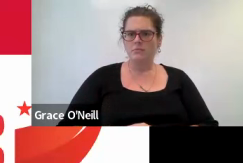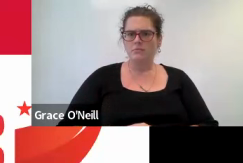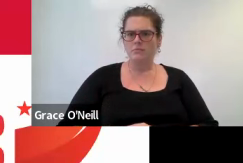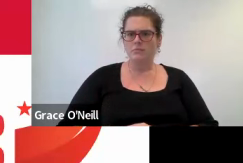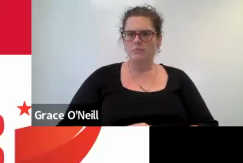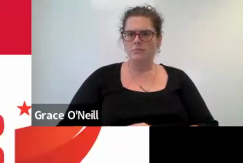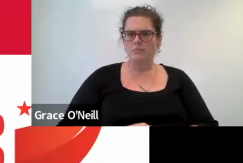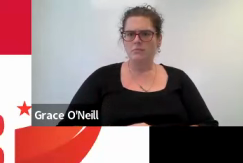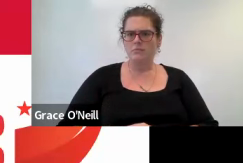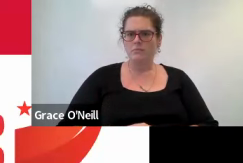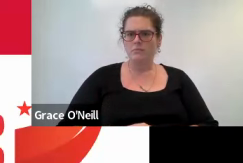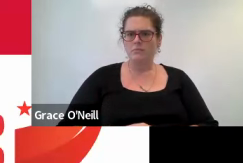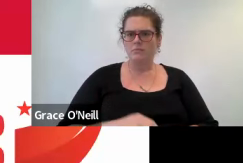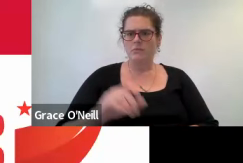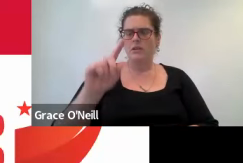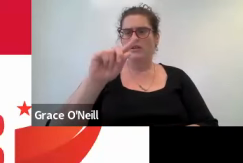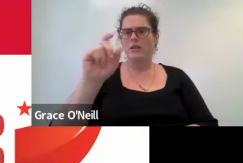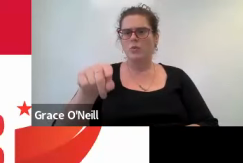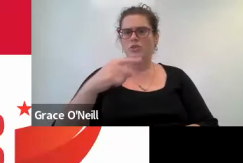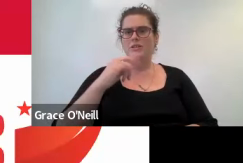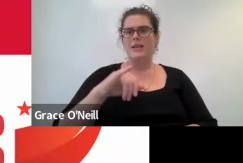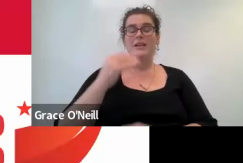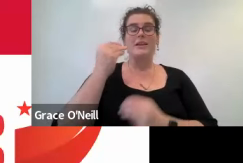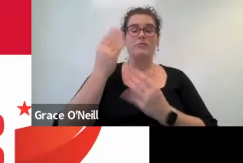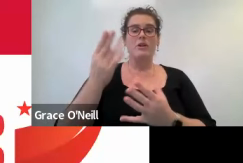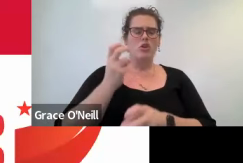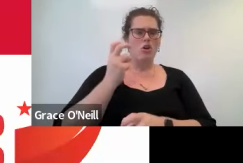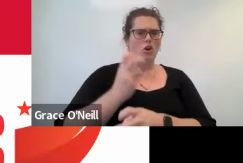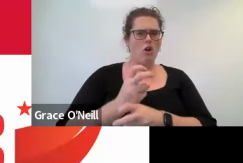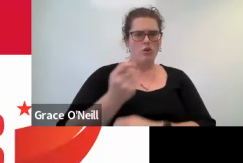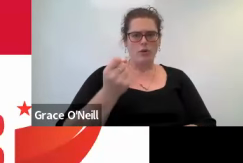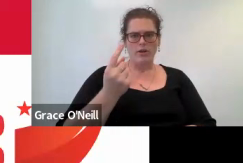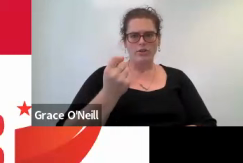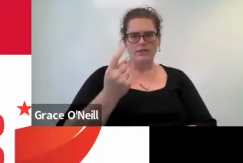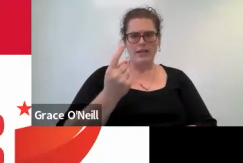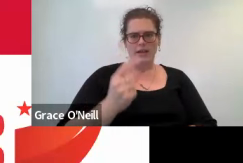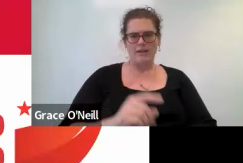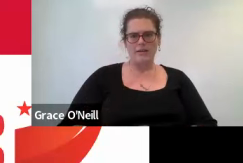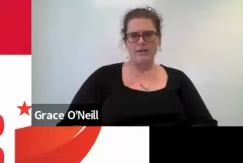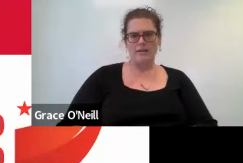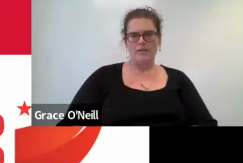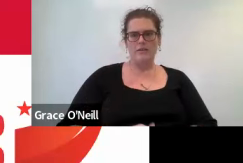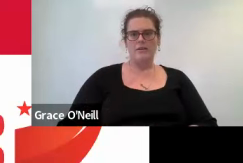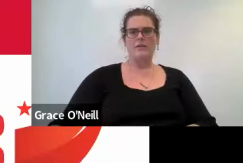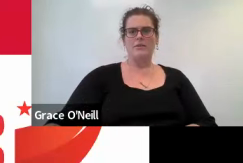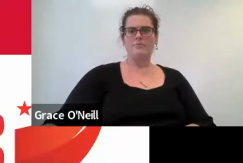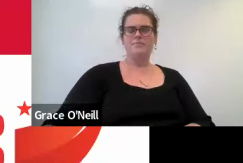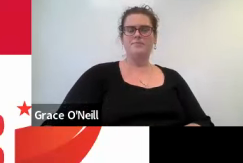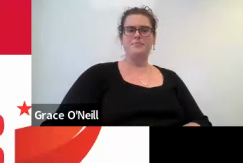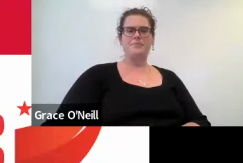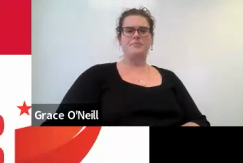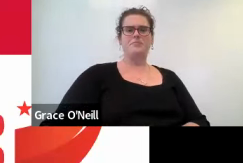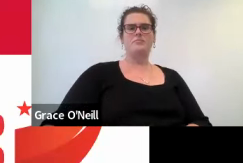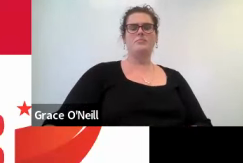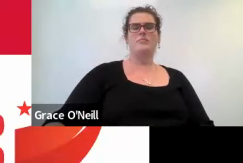question was, the information is hard to understand. However, only 8 respondents given this